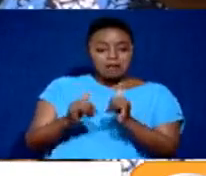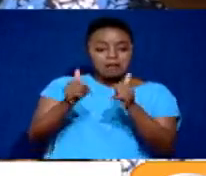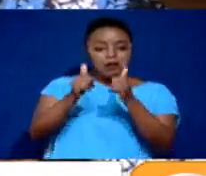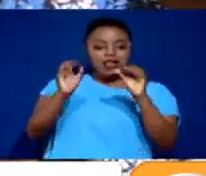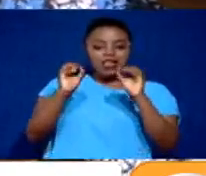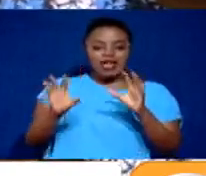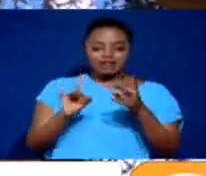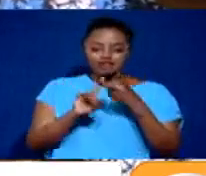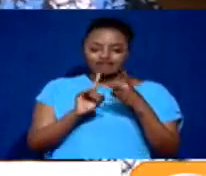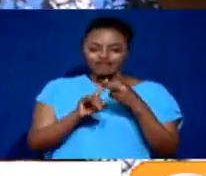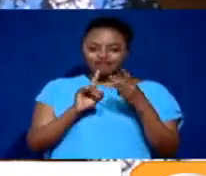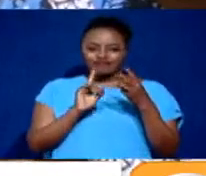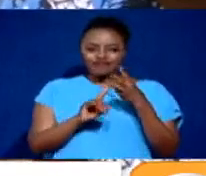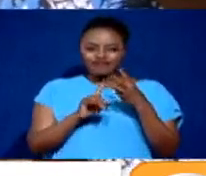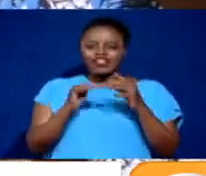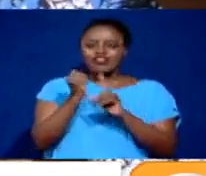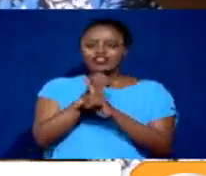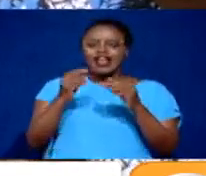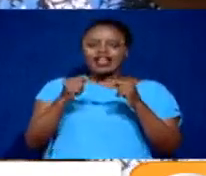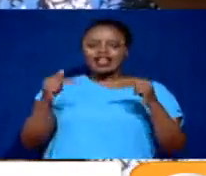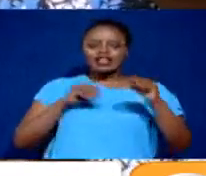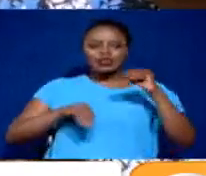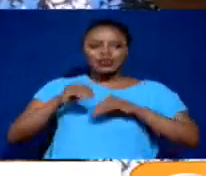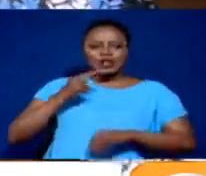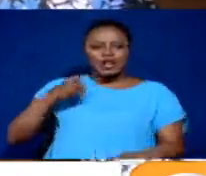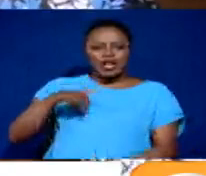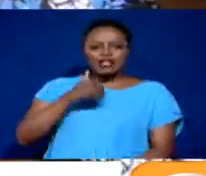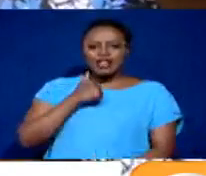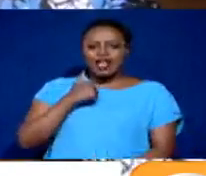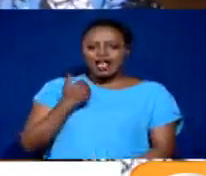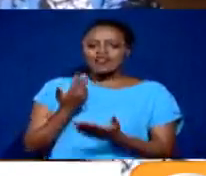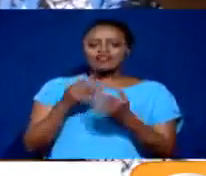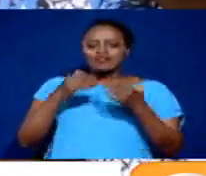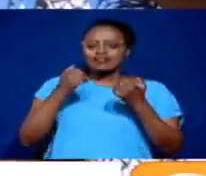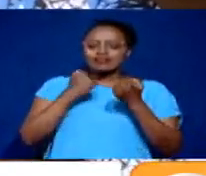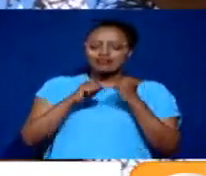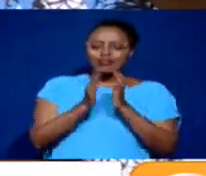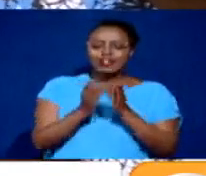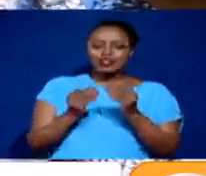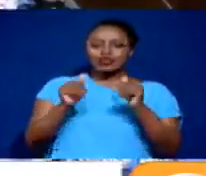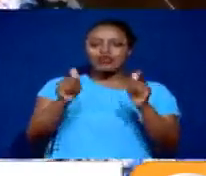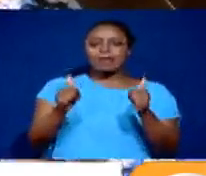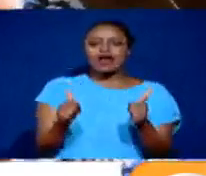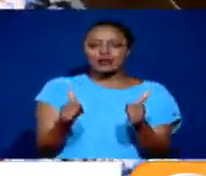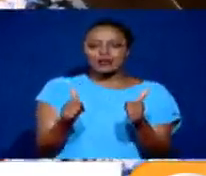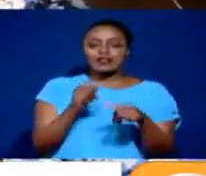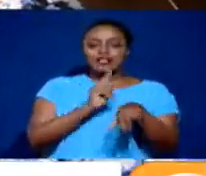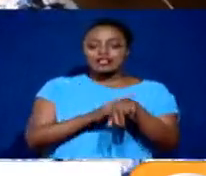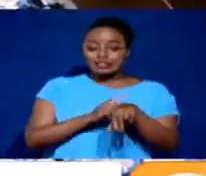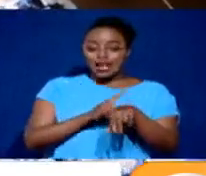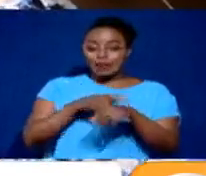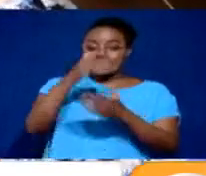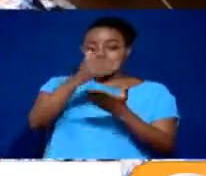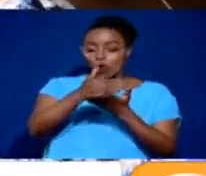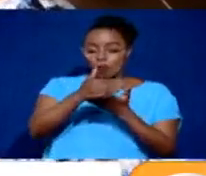one. Number three, in fighting corruption, we have lacked determination and resolve. When we stop where